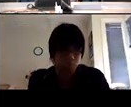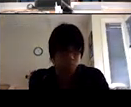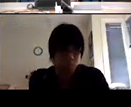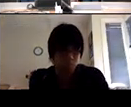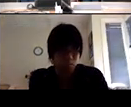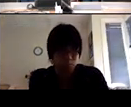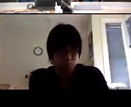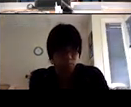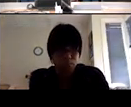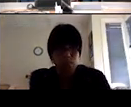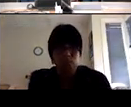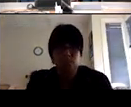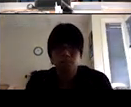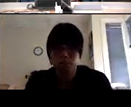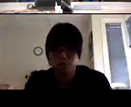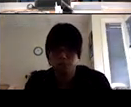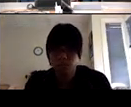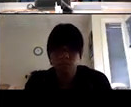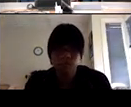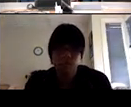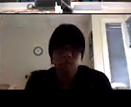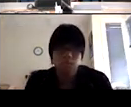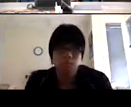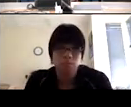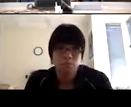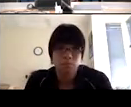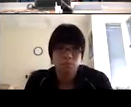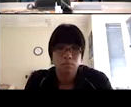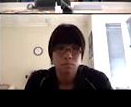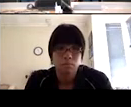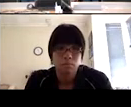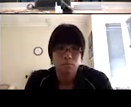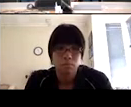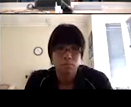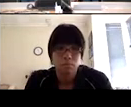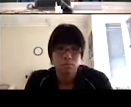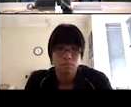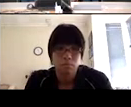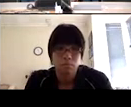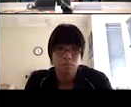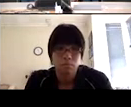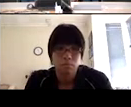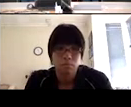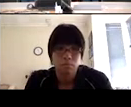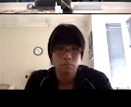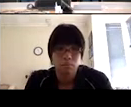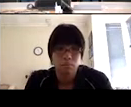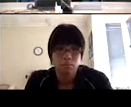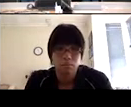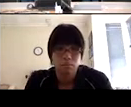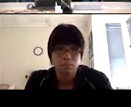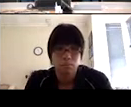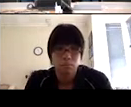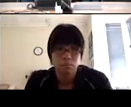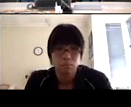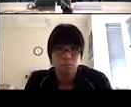that humanitarianism is about identity, not so much about the identity of the person in need of help, but